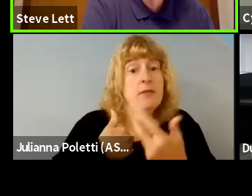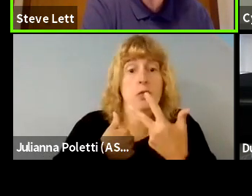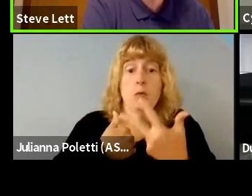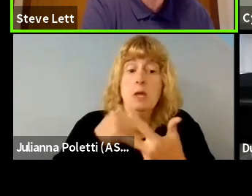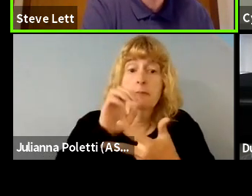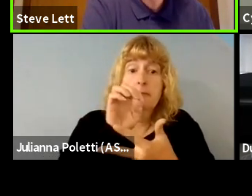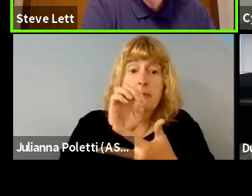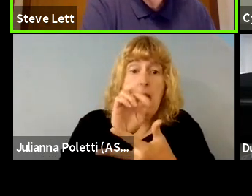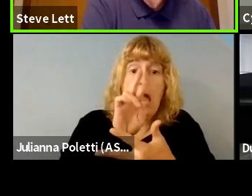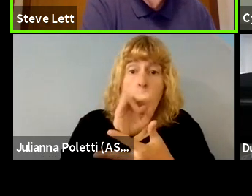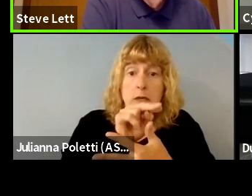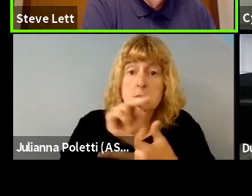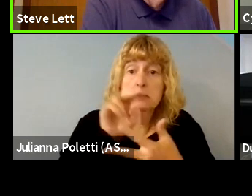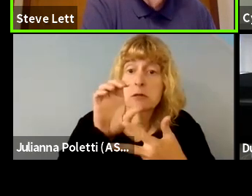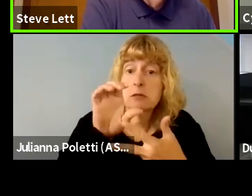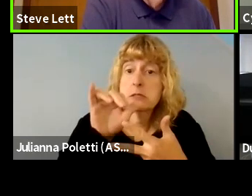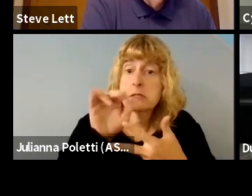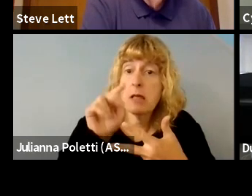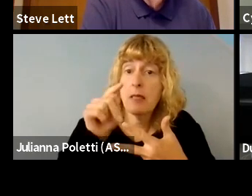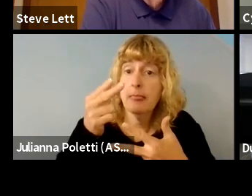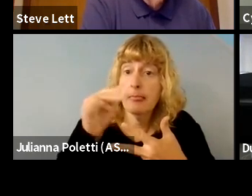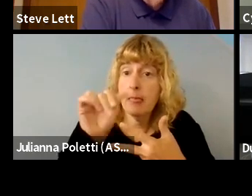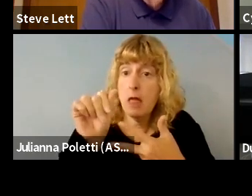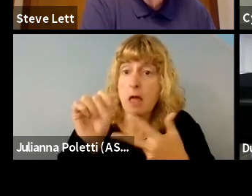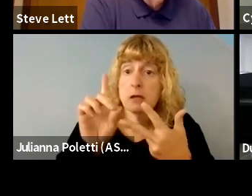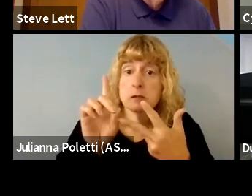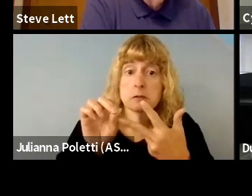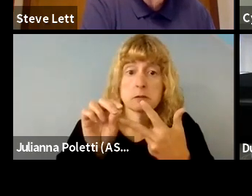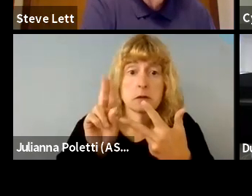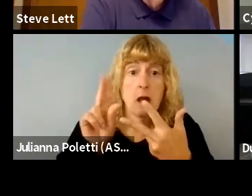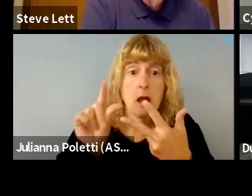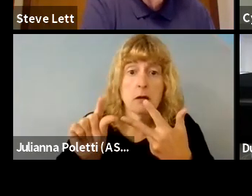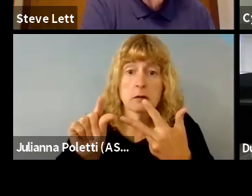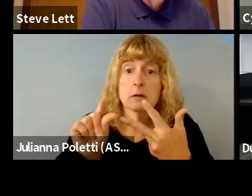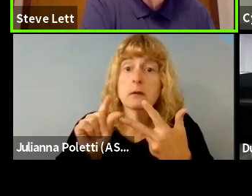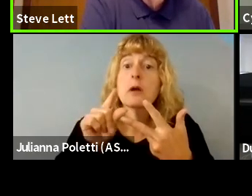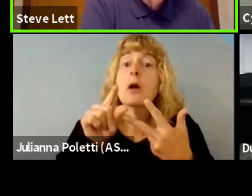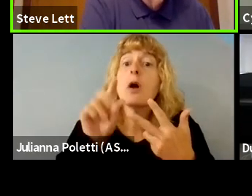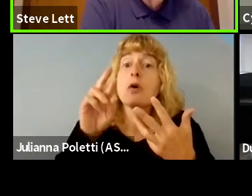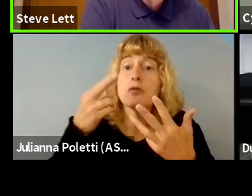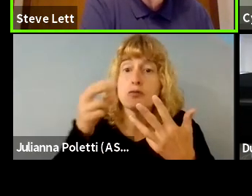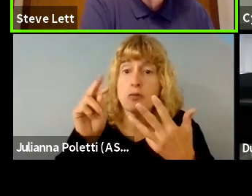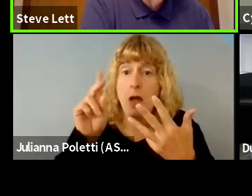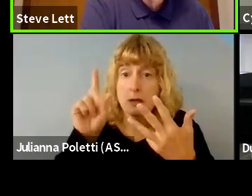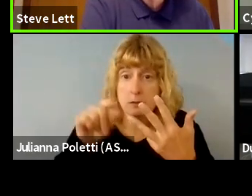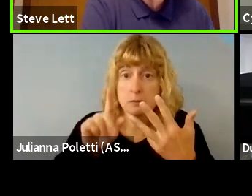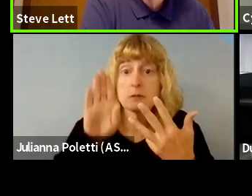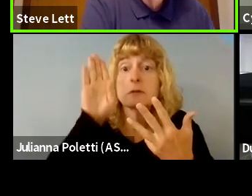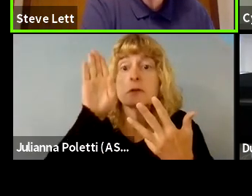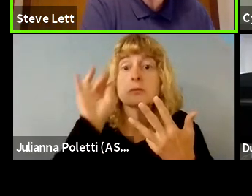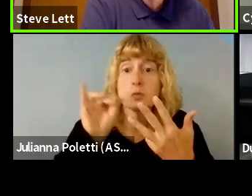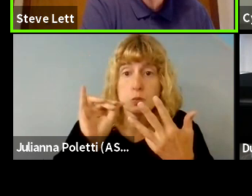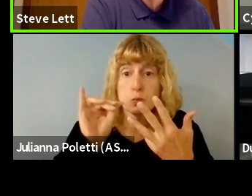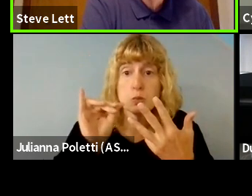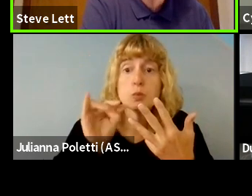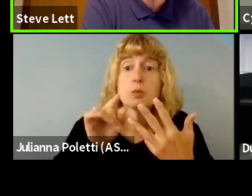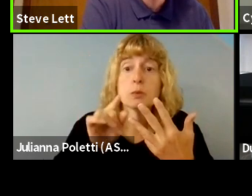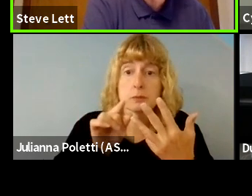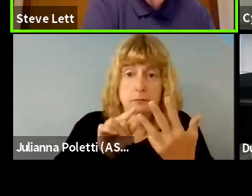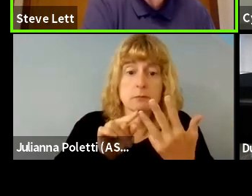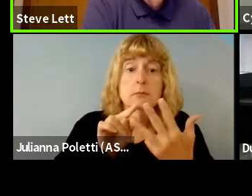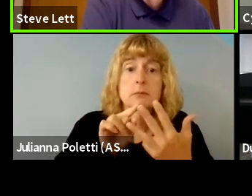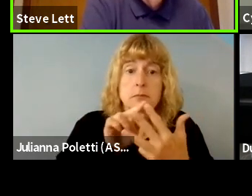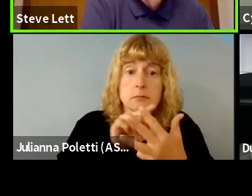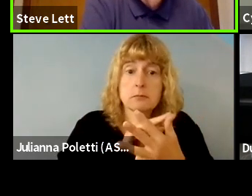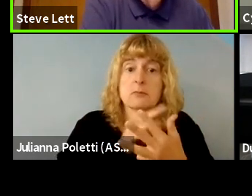Doug. I just don't know the party affiliations. Londa's raising your hand. Are you raising your hand? You're interested? Okay,